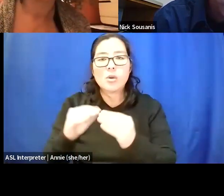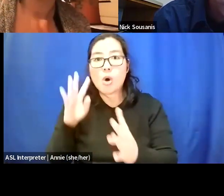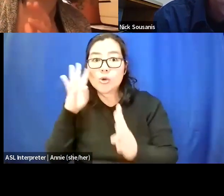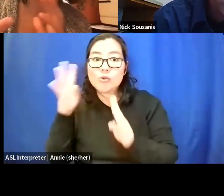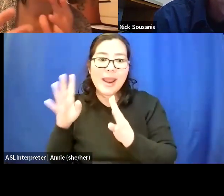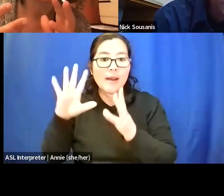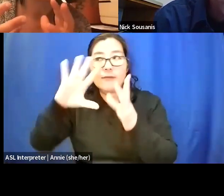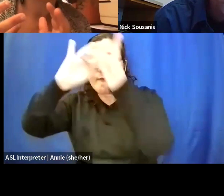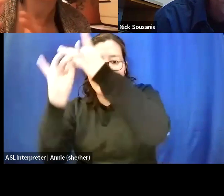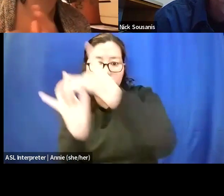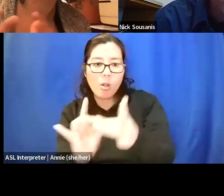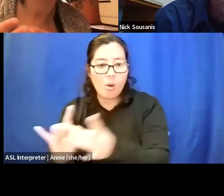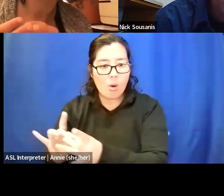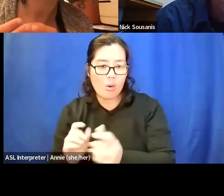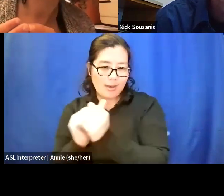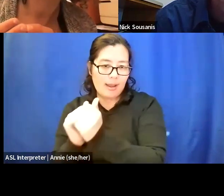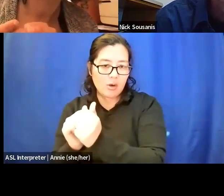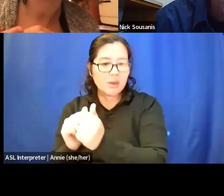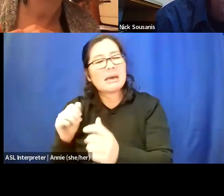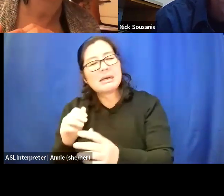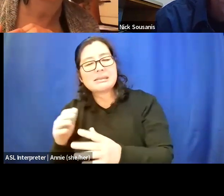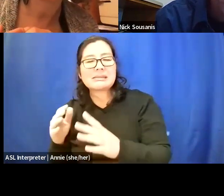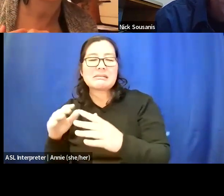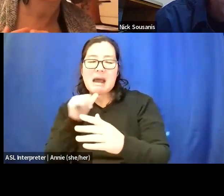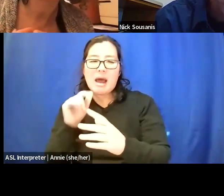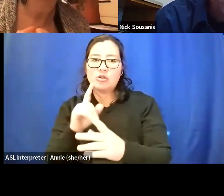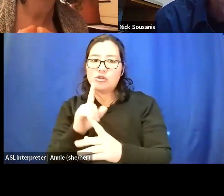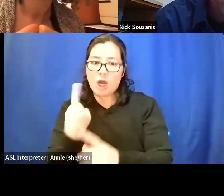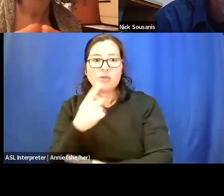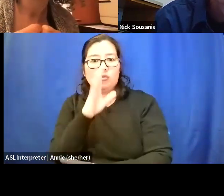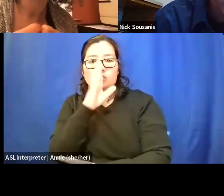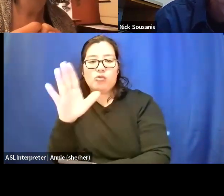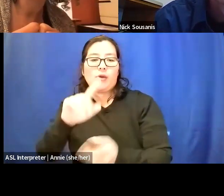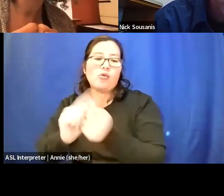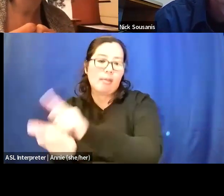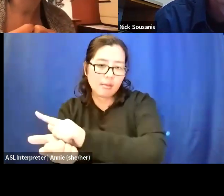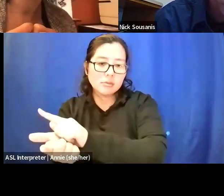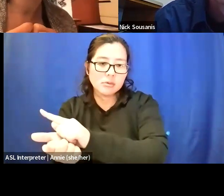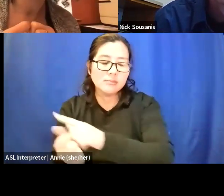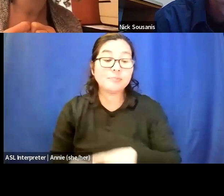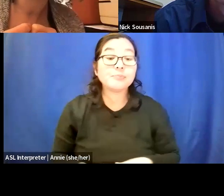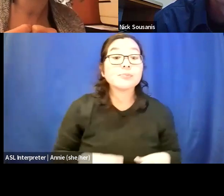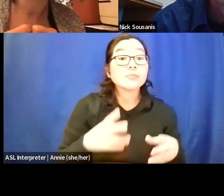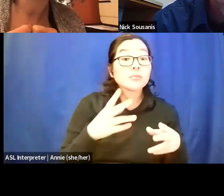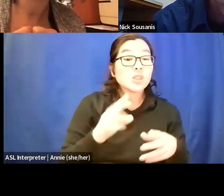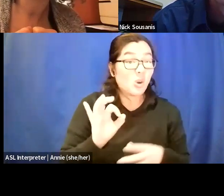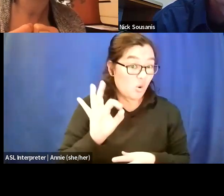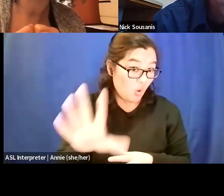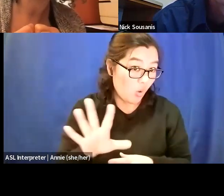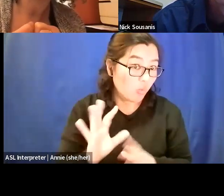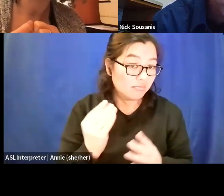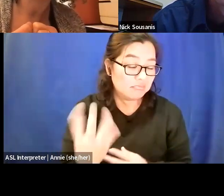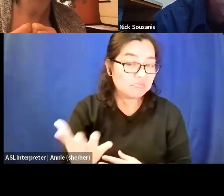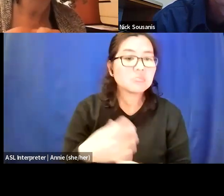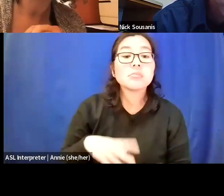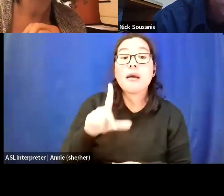engaging, but sometimes that means less direct translation of what's in the images. A quick note that while